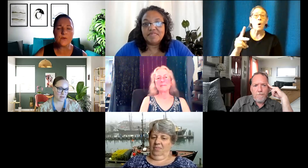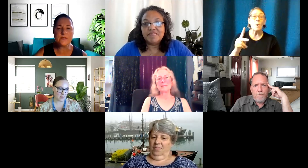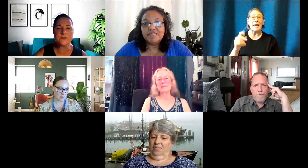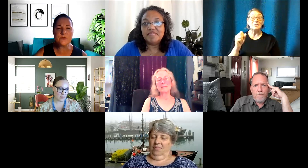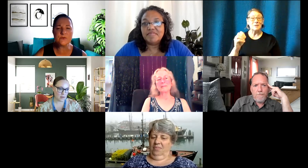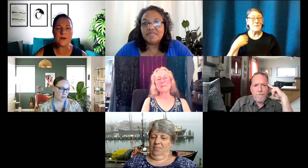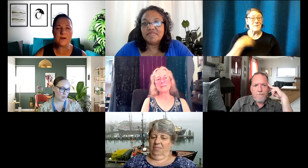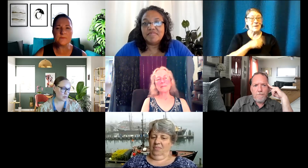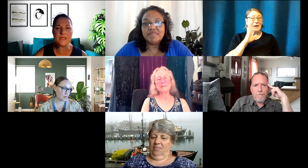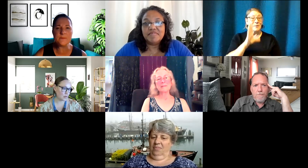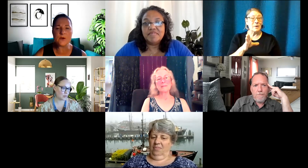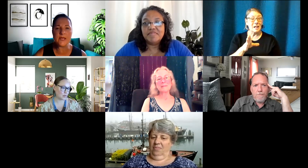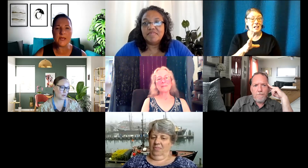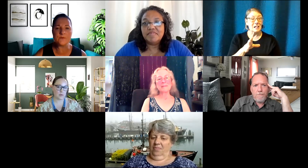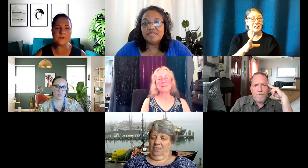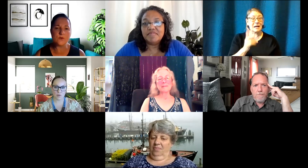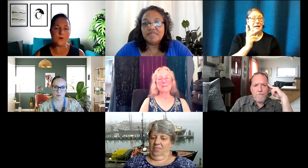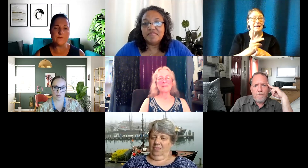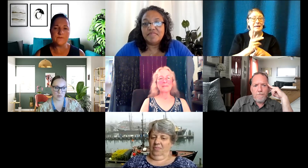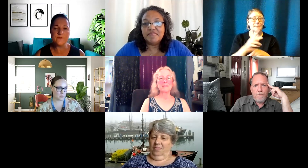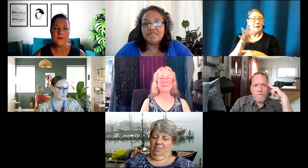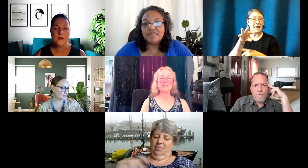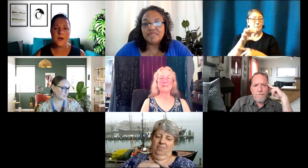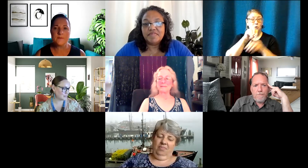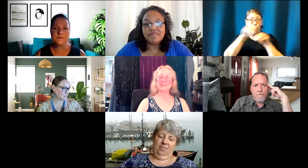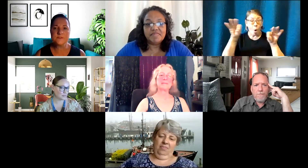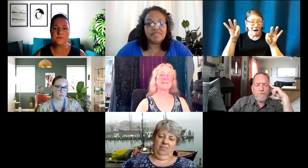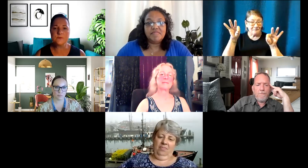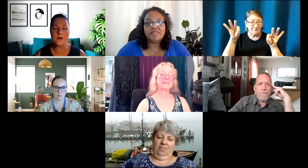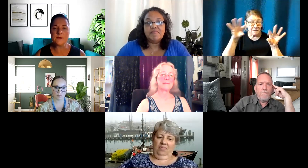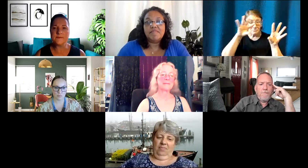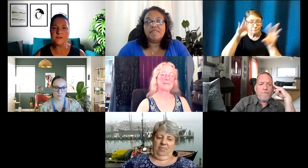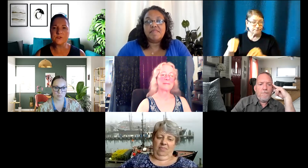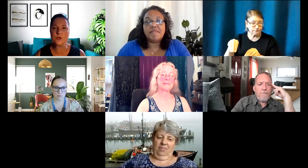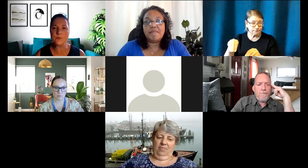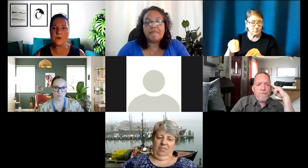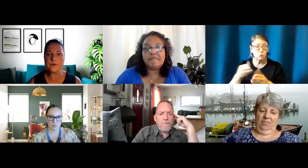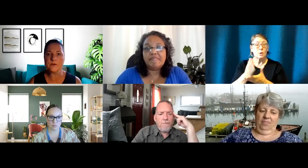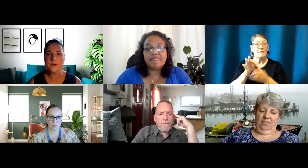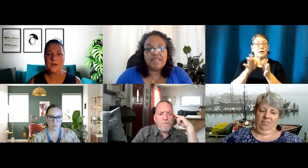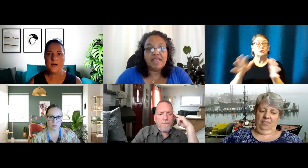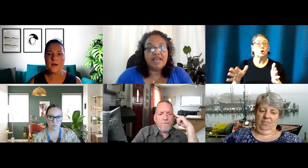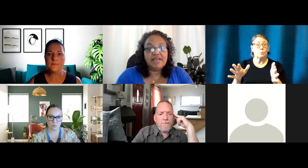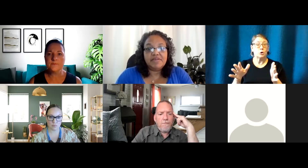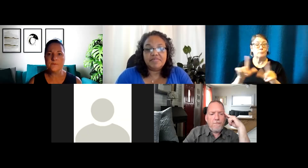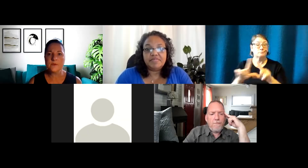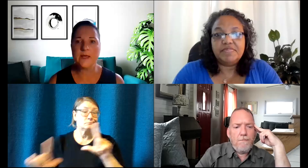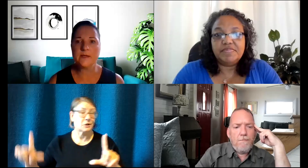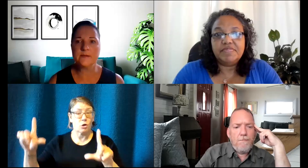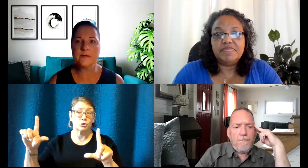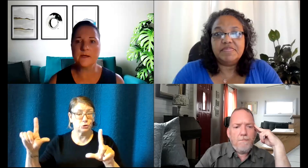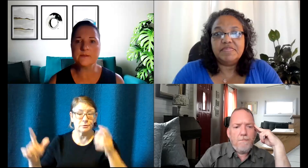So we're going to keep our cameras off to let the interpreter